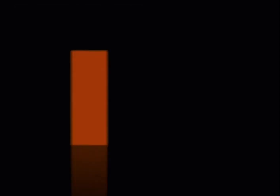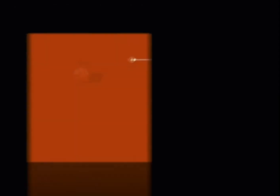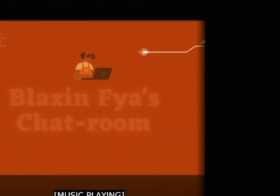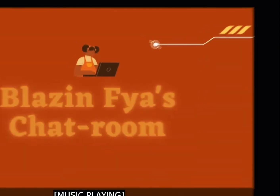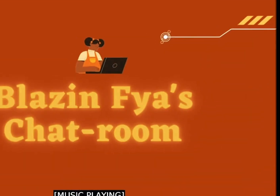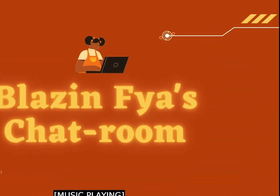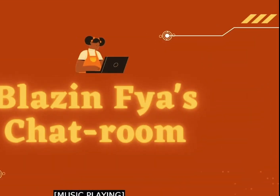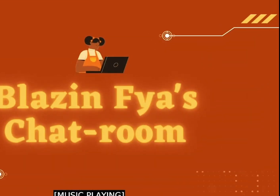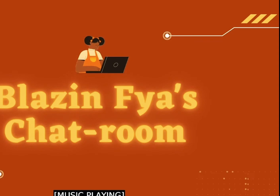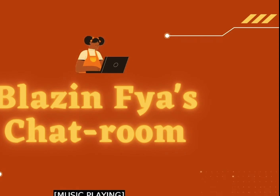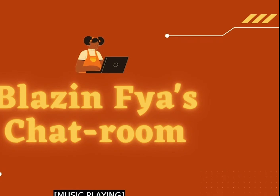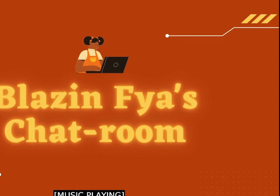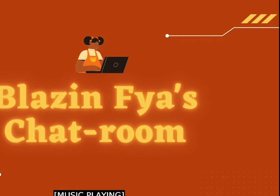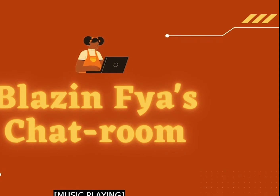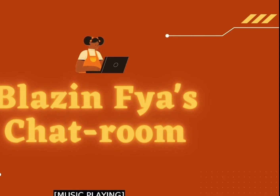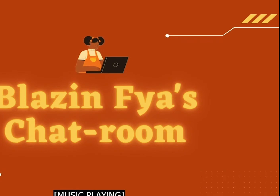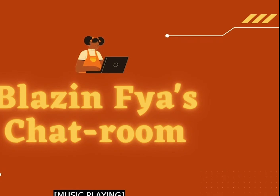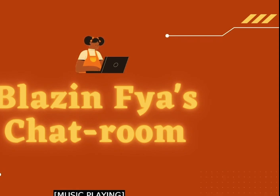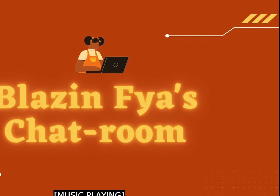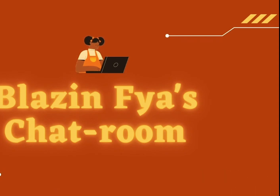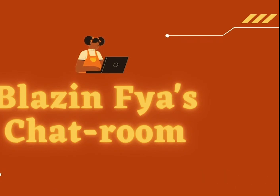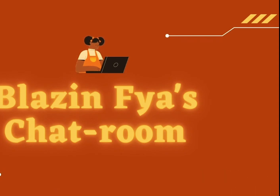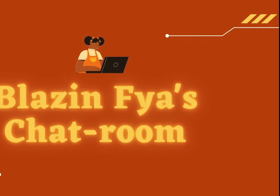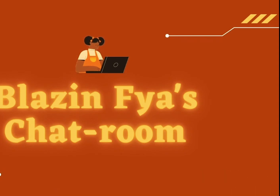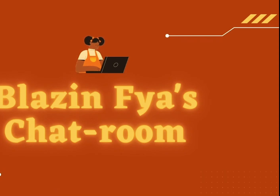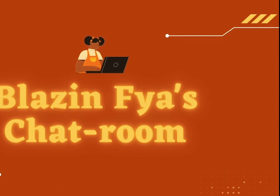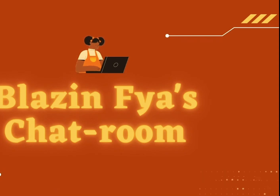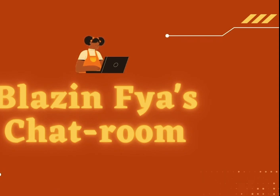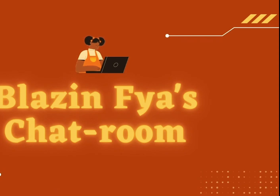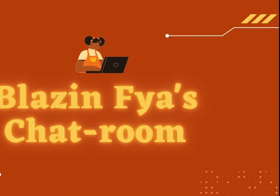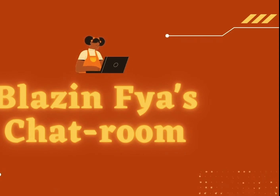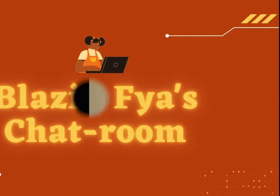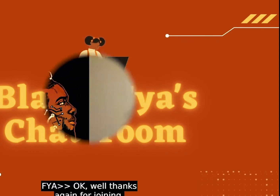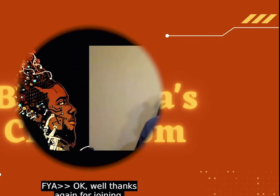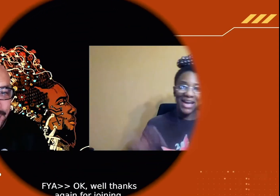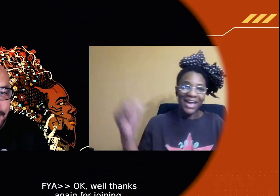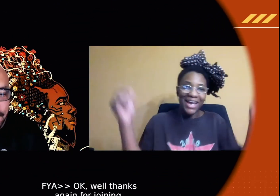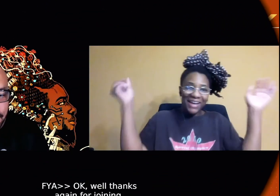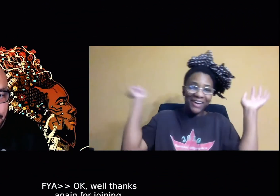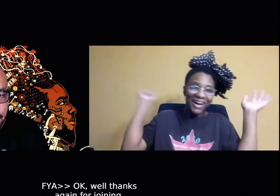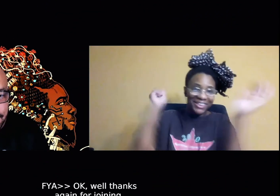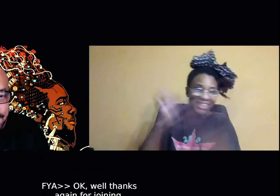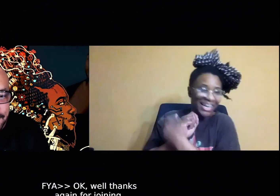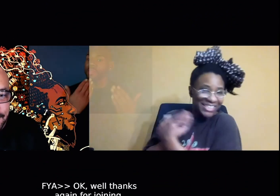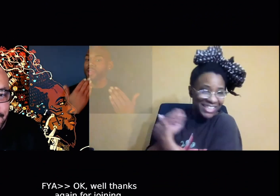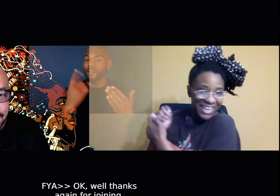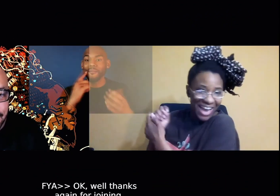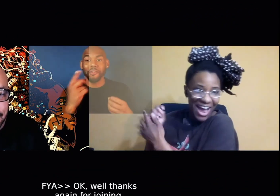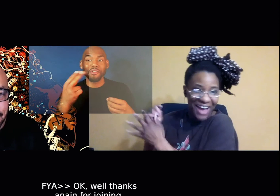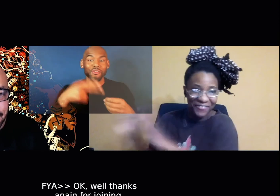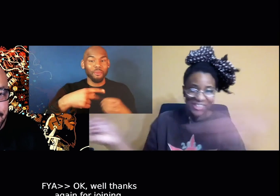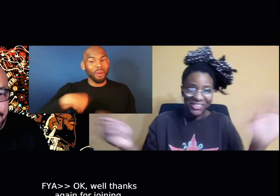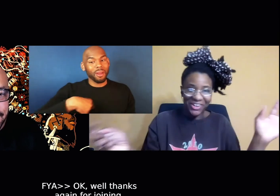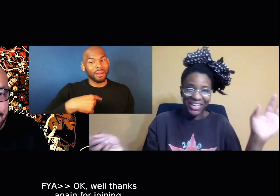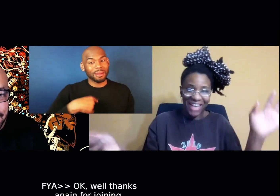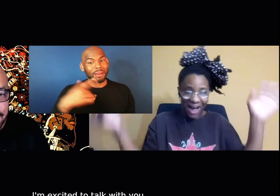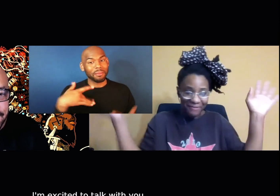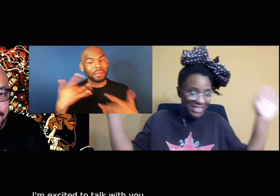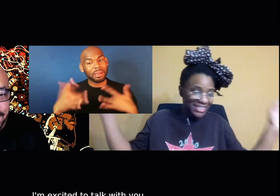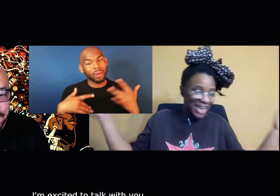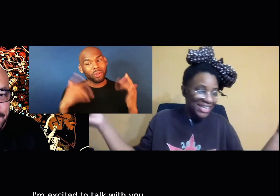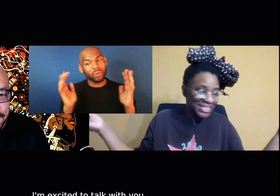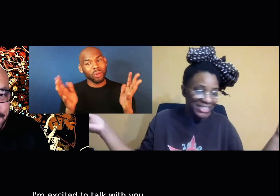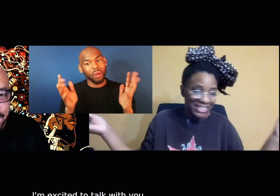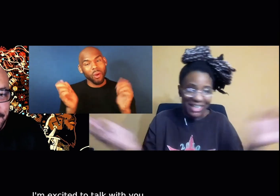Welcome back to Blazin Faya's chat room. Faya is joined by a black man with glasses, a mustache, a bald head, and a wide smile.